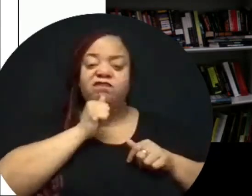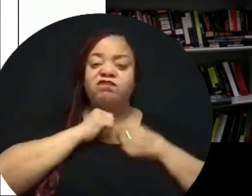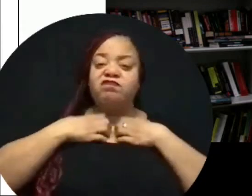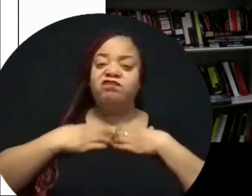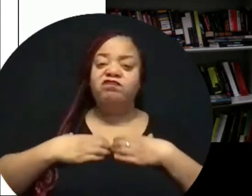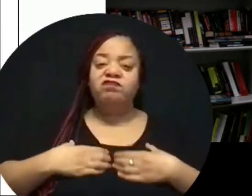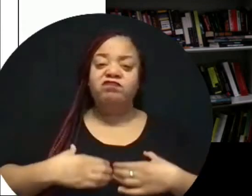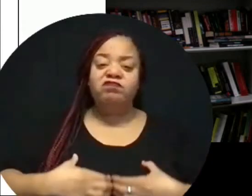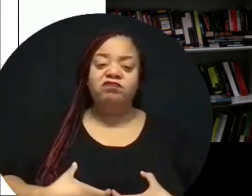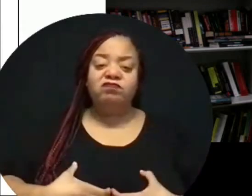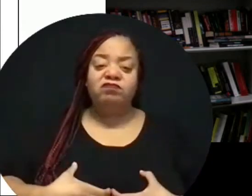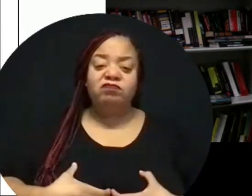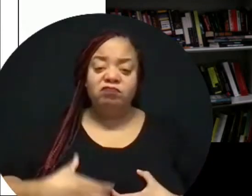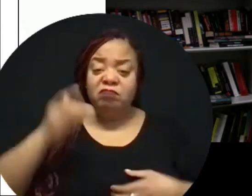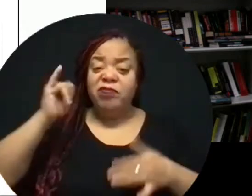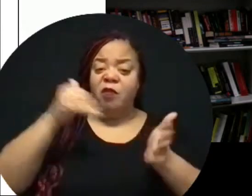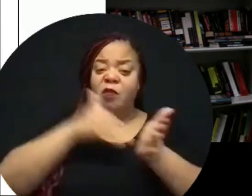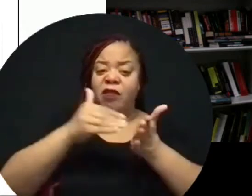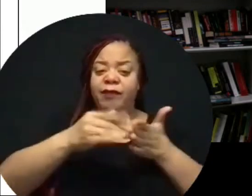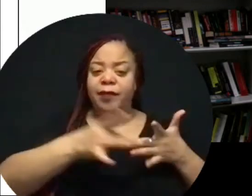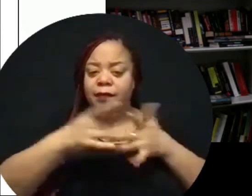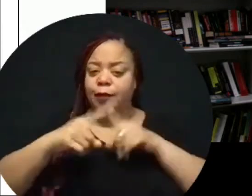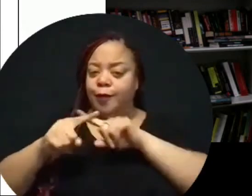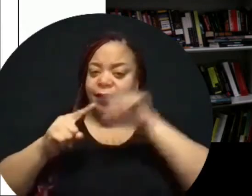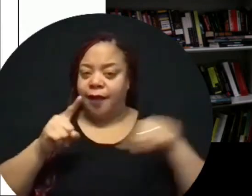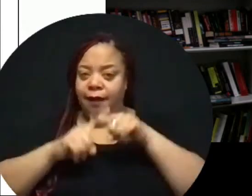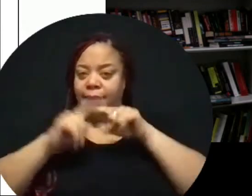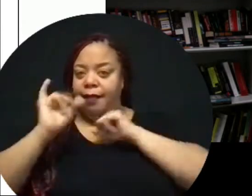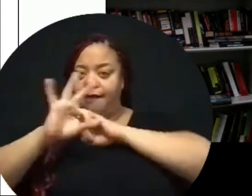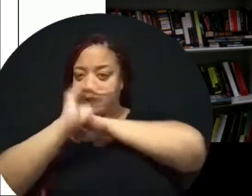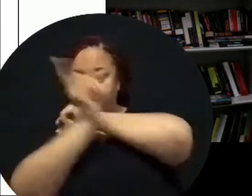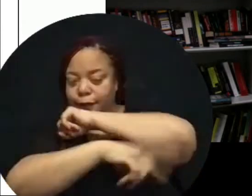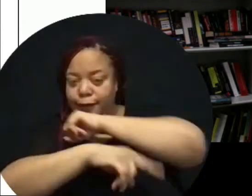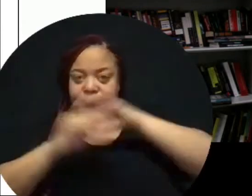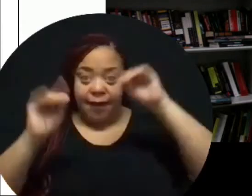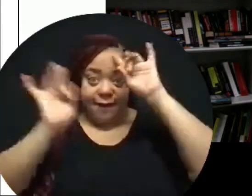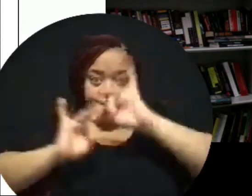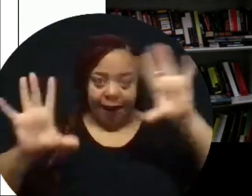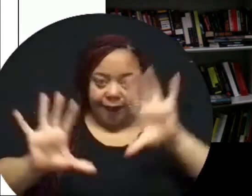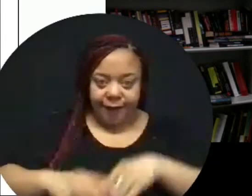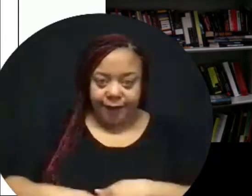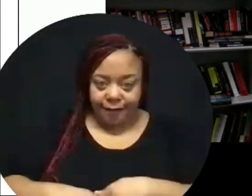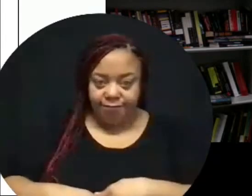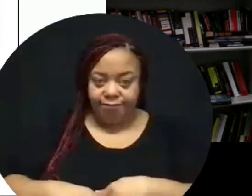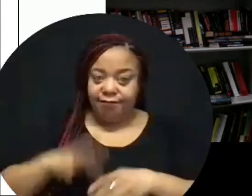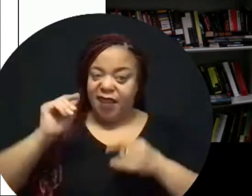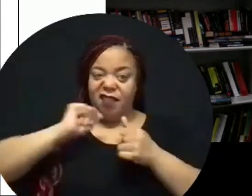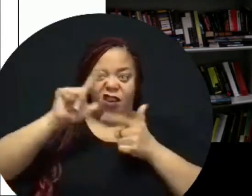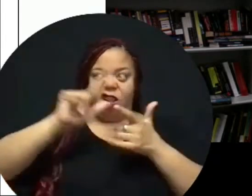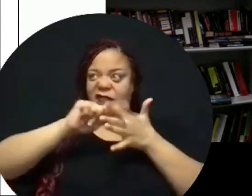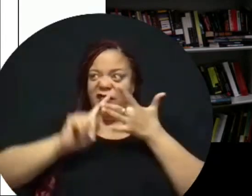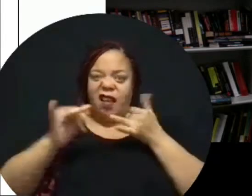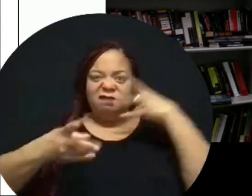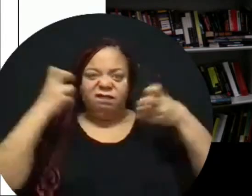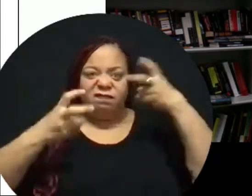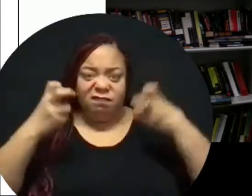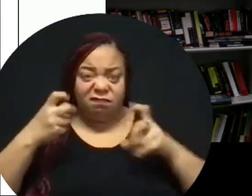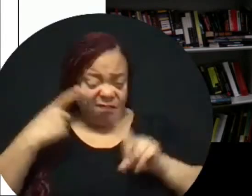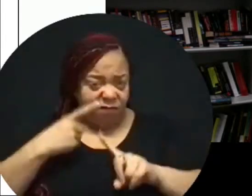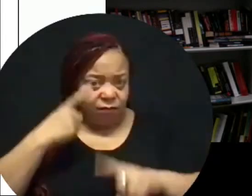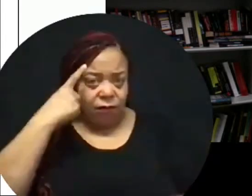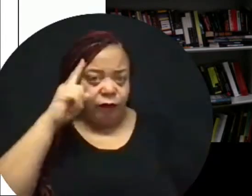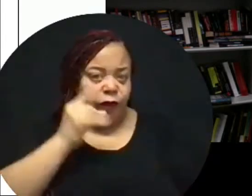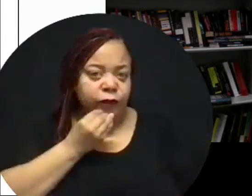punishment and violence and all of that for theft for food. So, for example, in the 1650s and